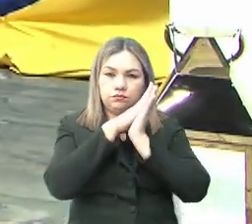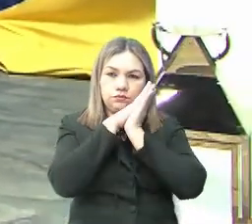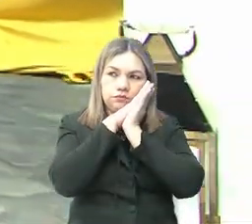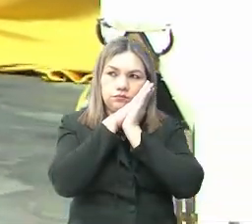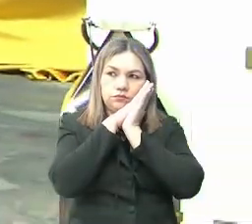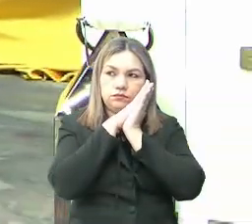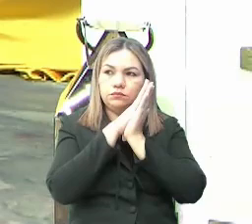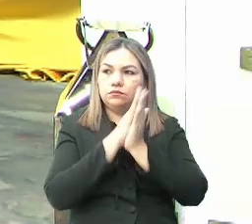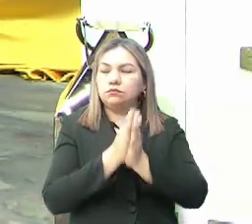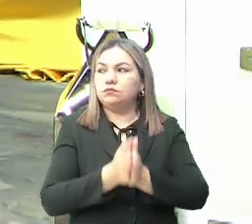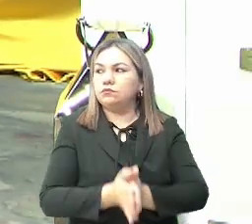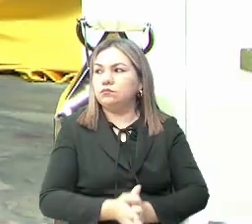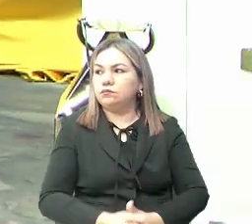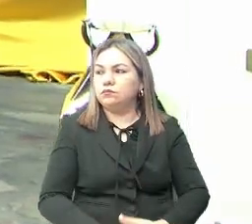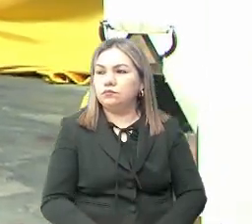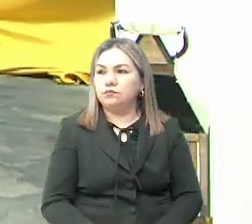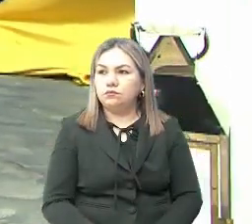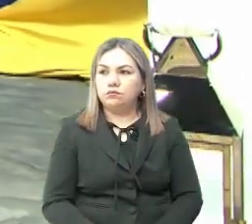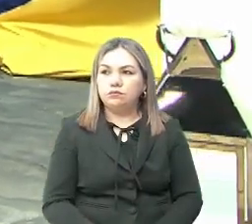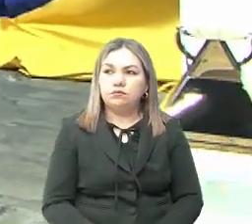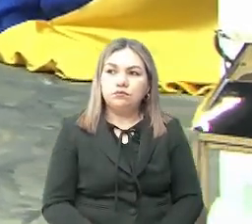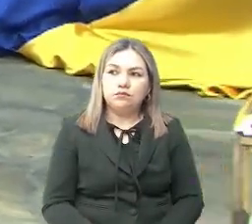tell us your dream?